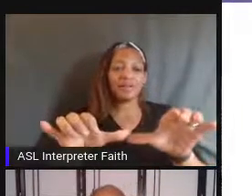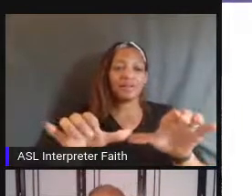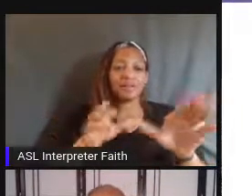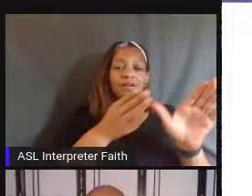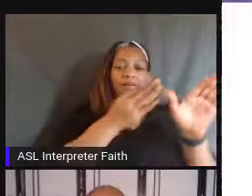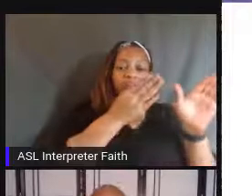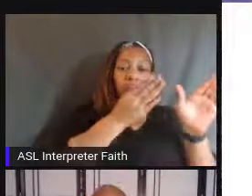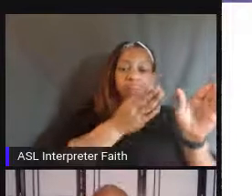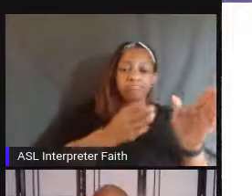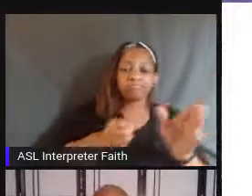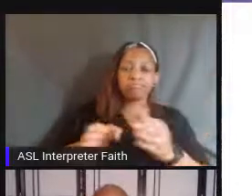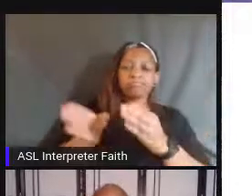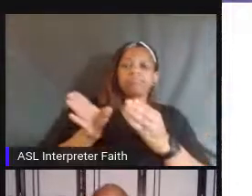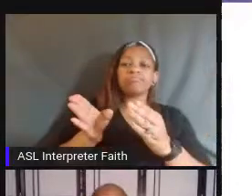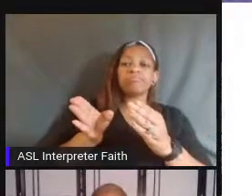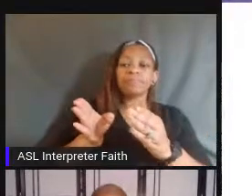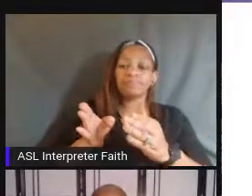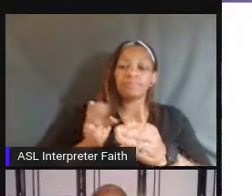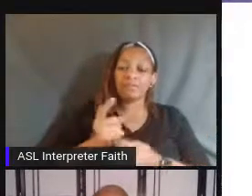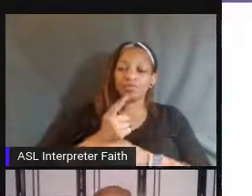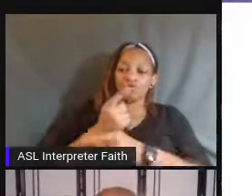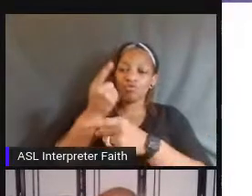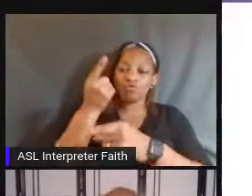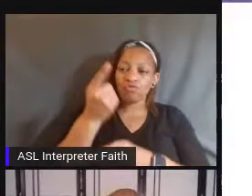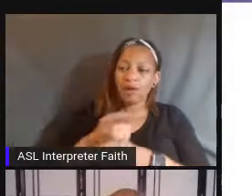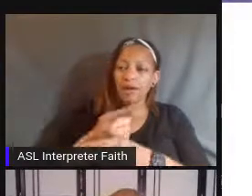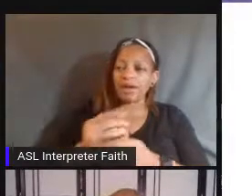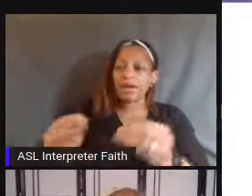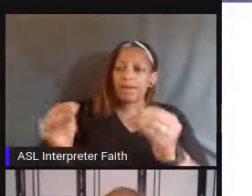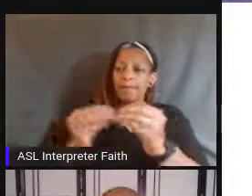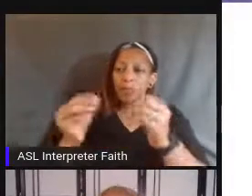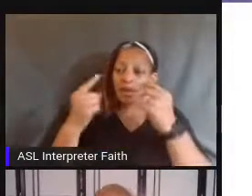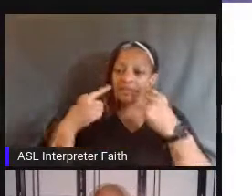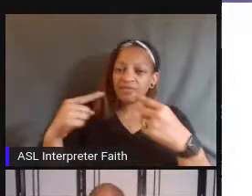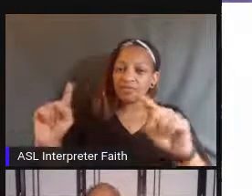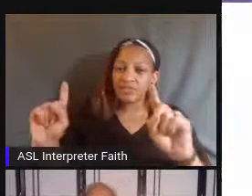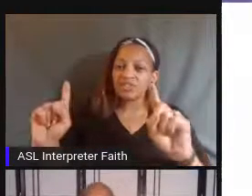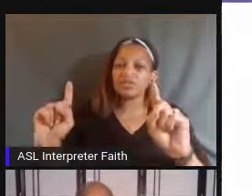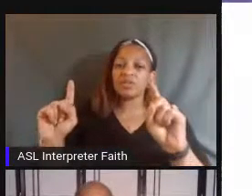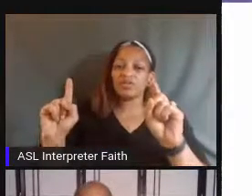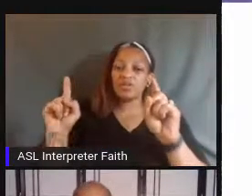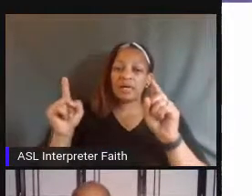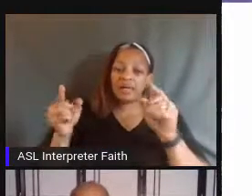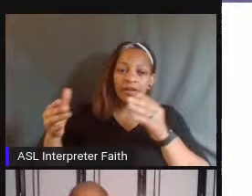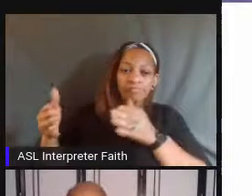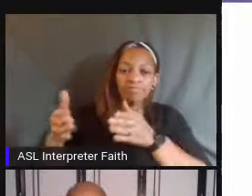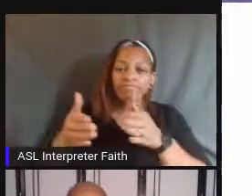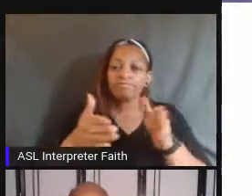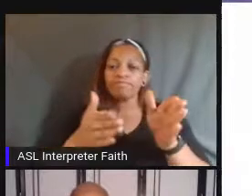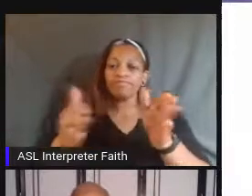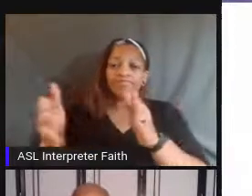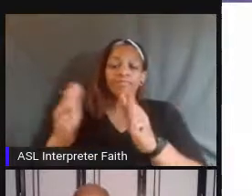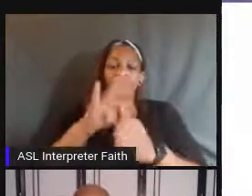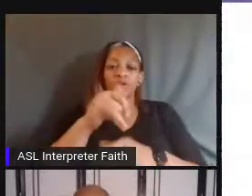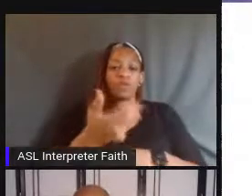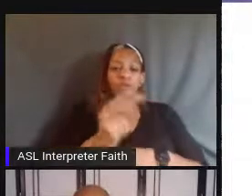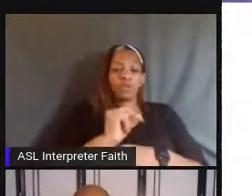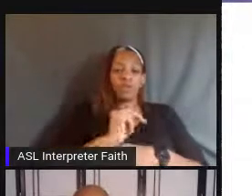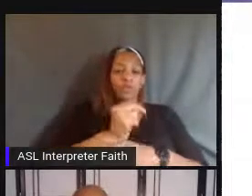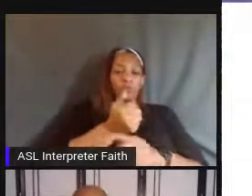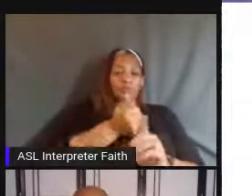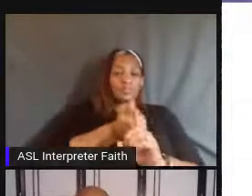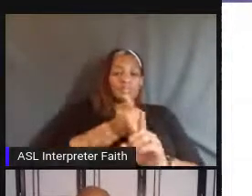in the right, meaning more effective direction for our own self-care.